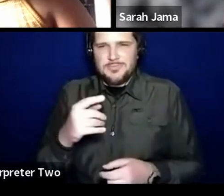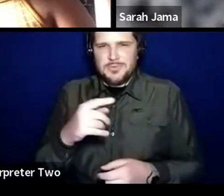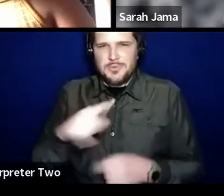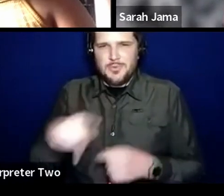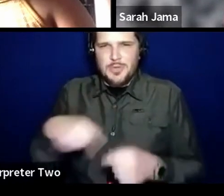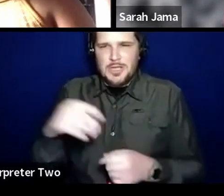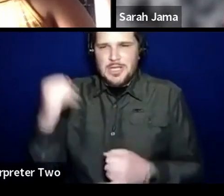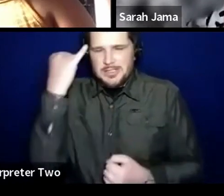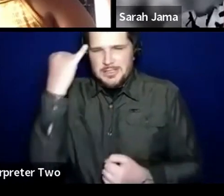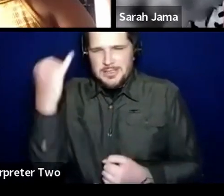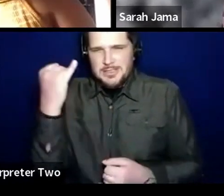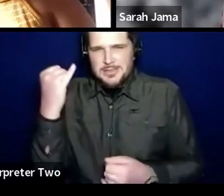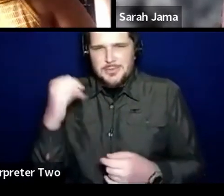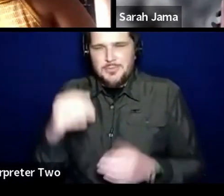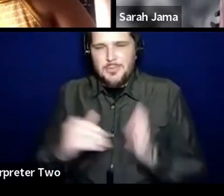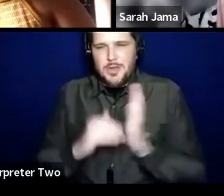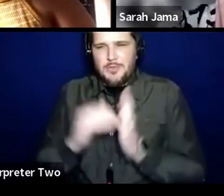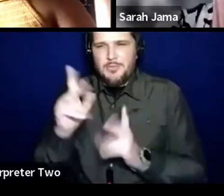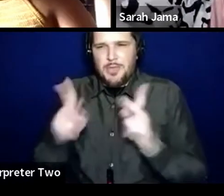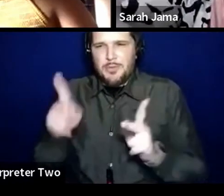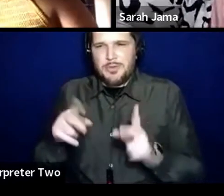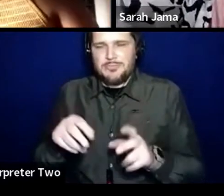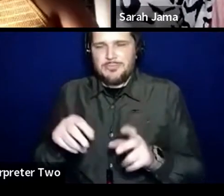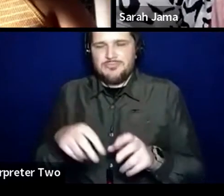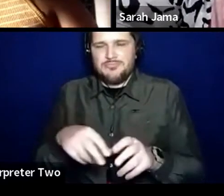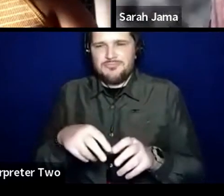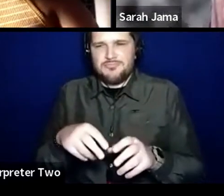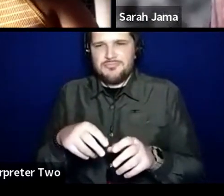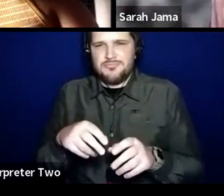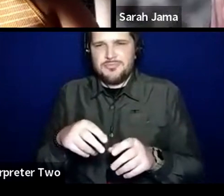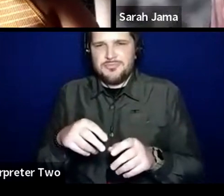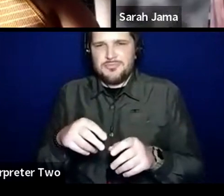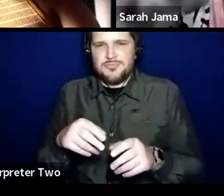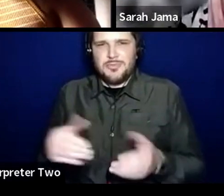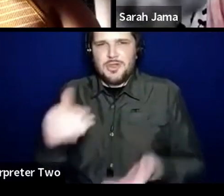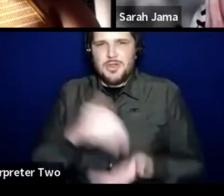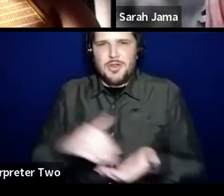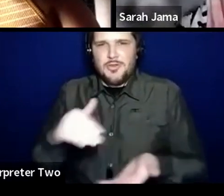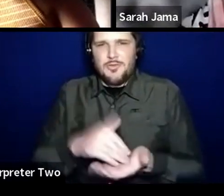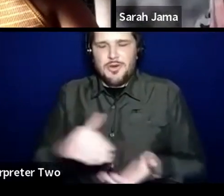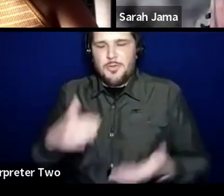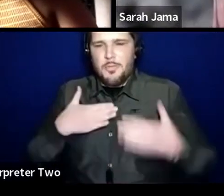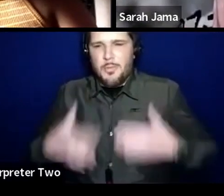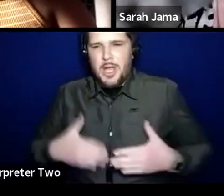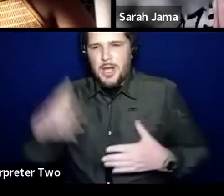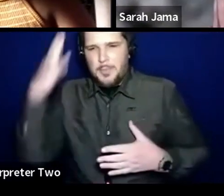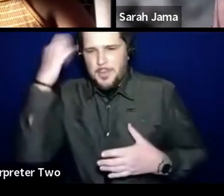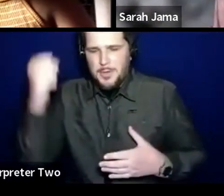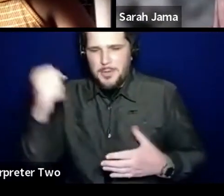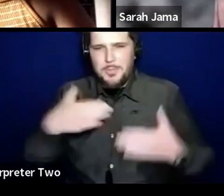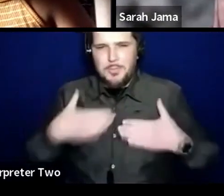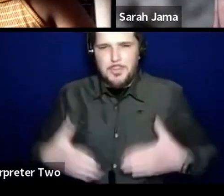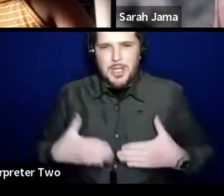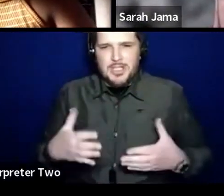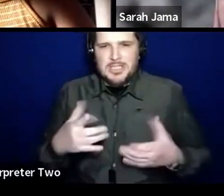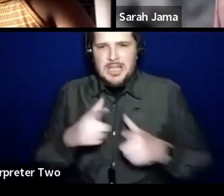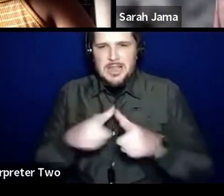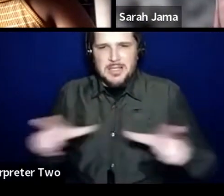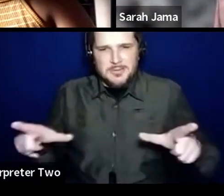just unconsciously fall back into a body memory and a body choreography where they just don't have